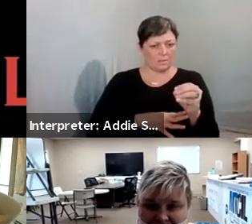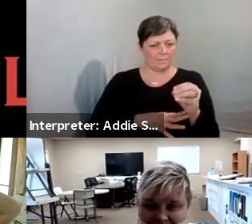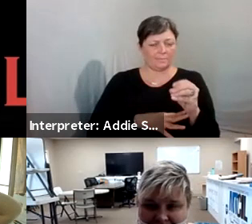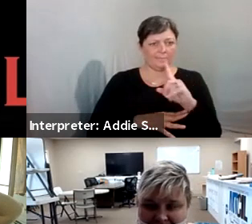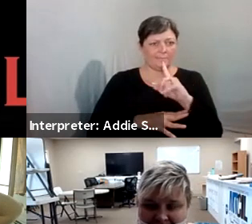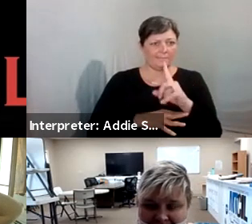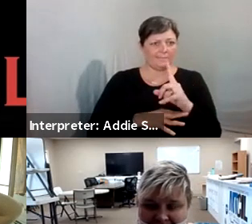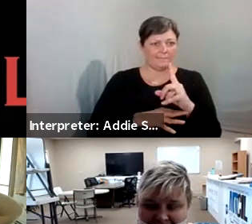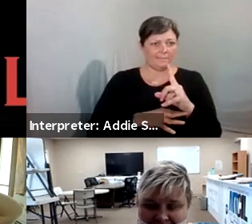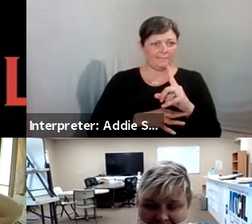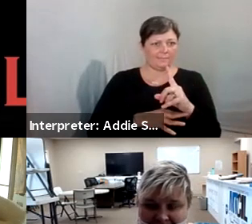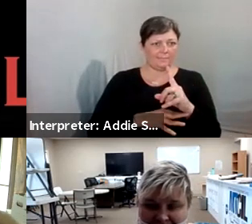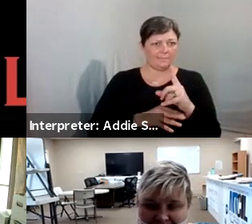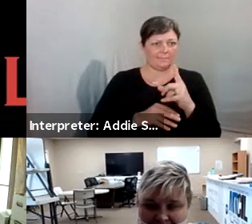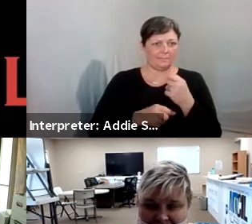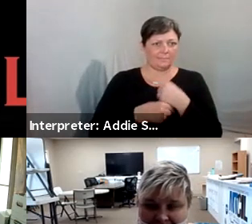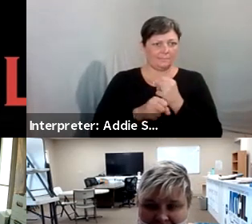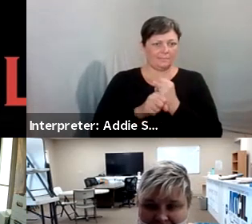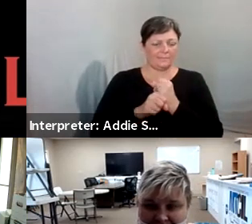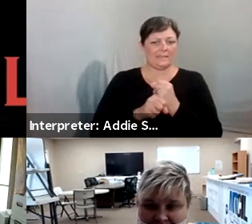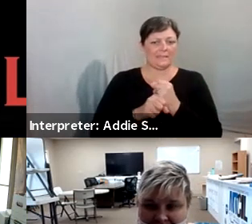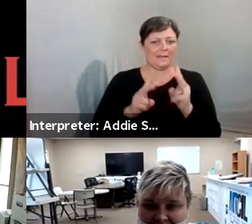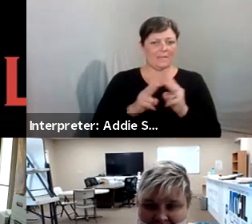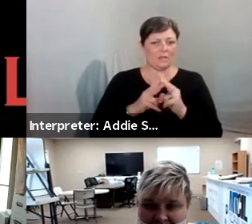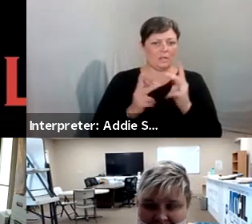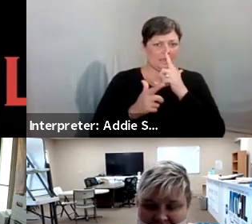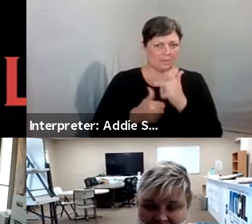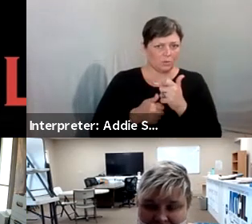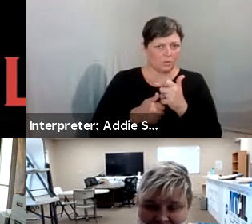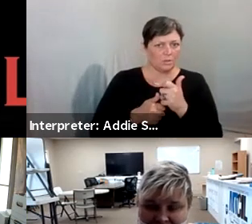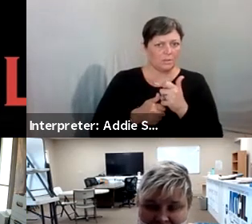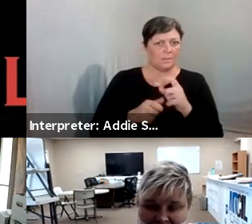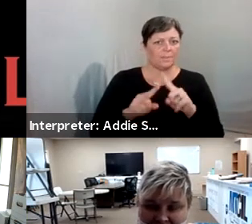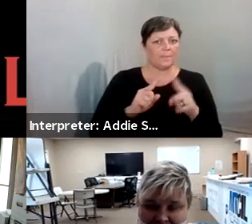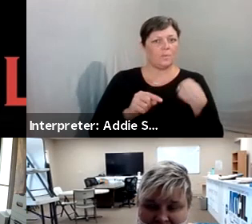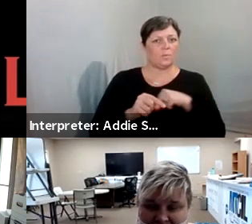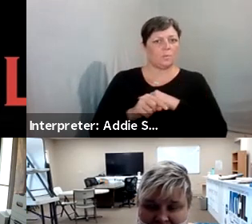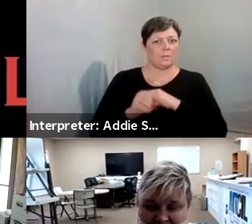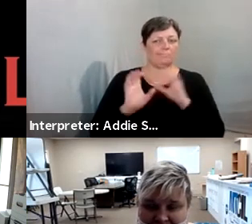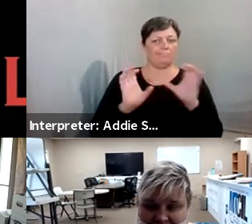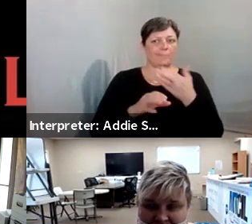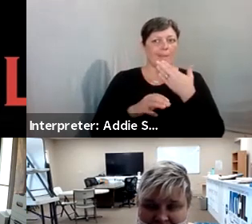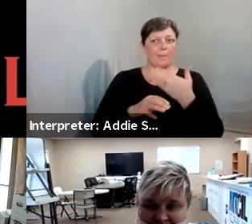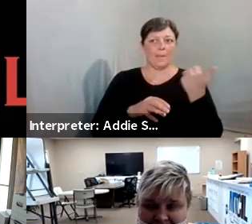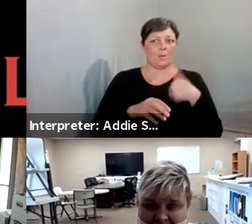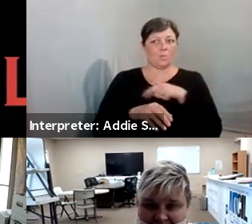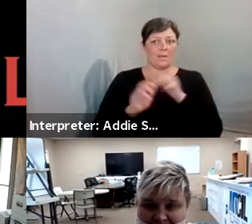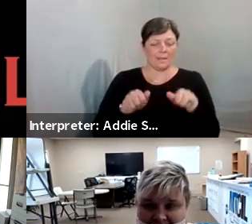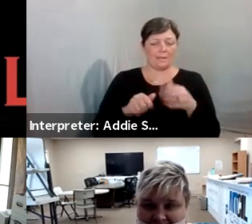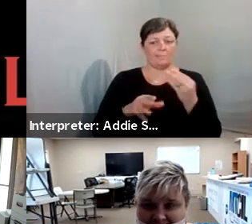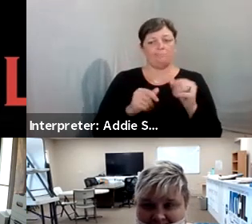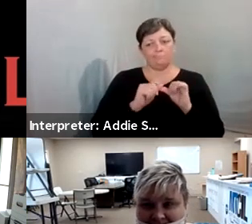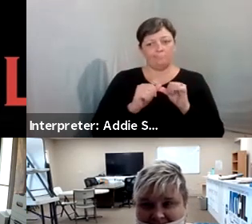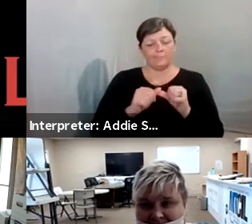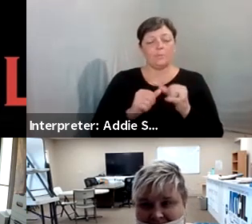mean, makes it very interesting. But we've done the best we can. We continue to do so. It will be nice